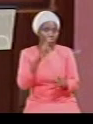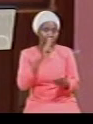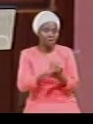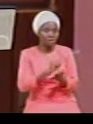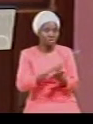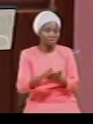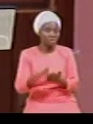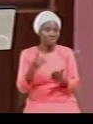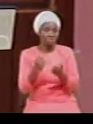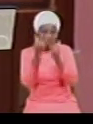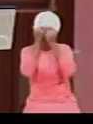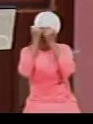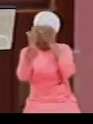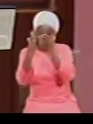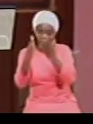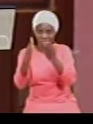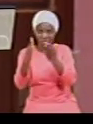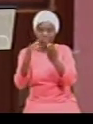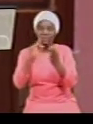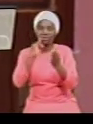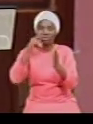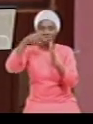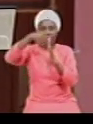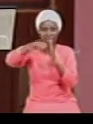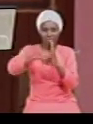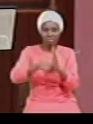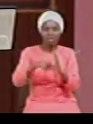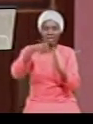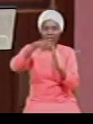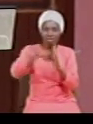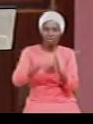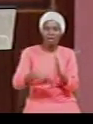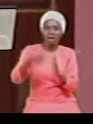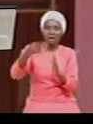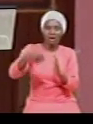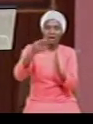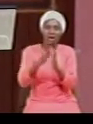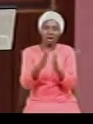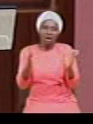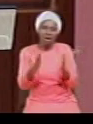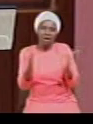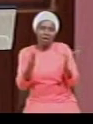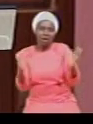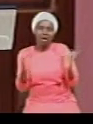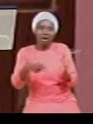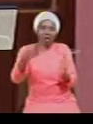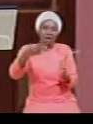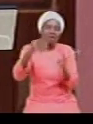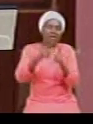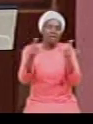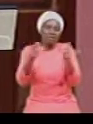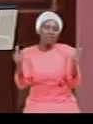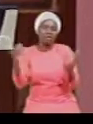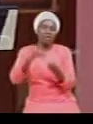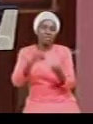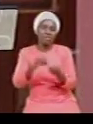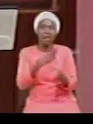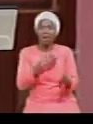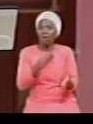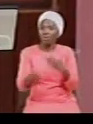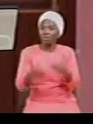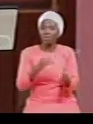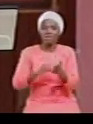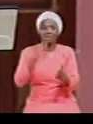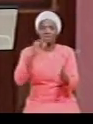obedience goes deeper and higher and broader and greater. And whatever it is